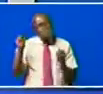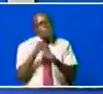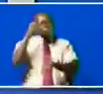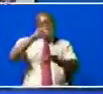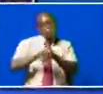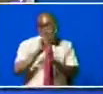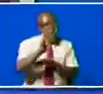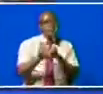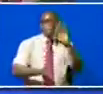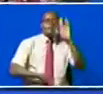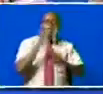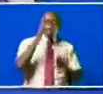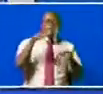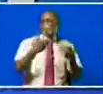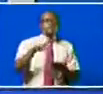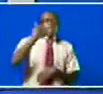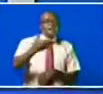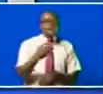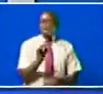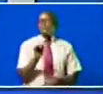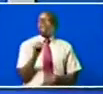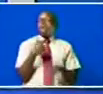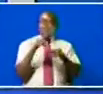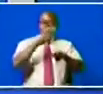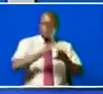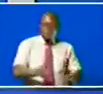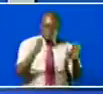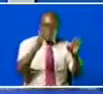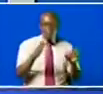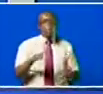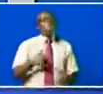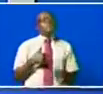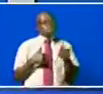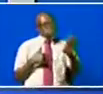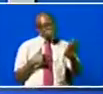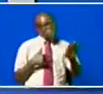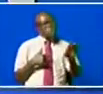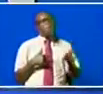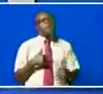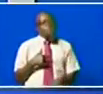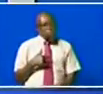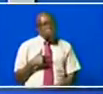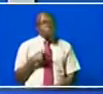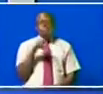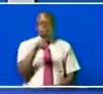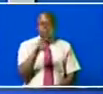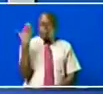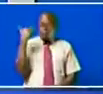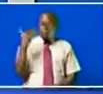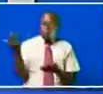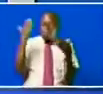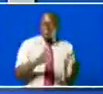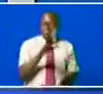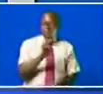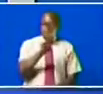serious today or the next day. But along the way, I'm going to feel, hold on. Mm-hmm. So-and-so brought her CV